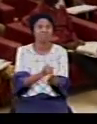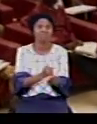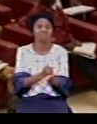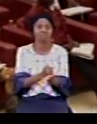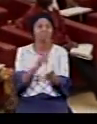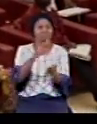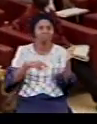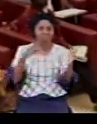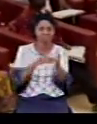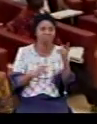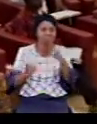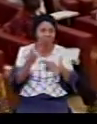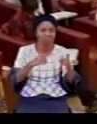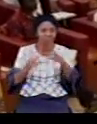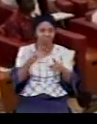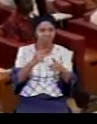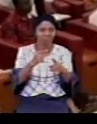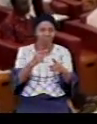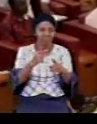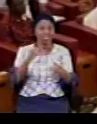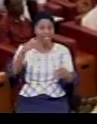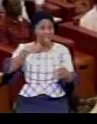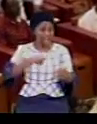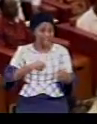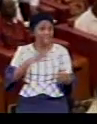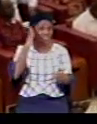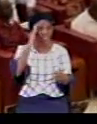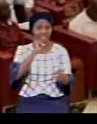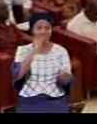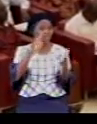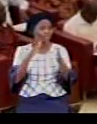Read that verse 17 again. One, two, three, go.